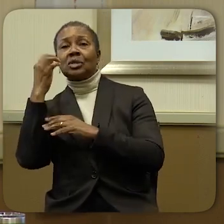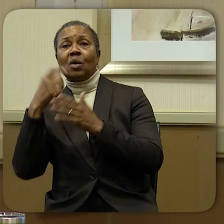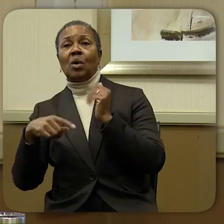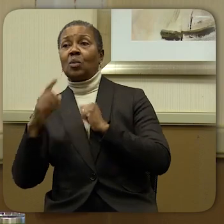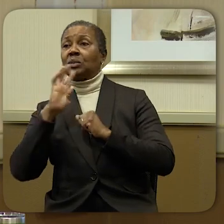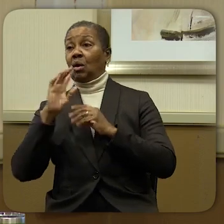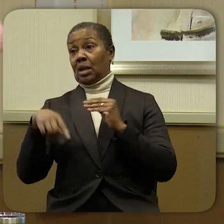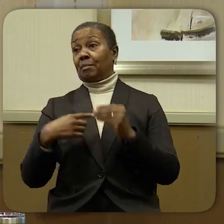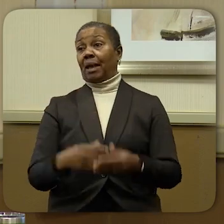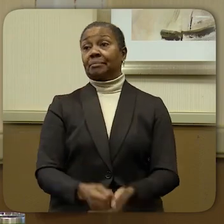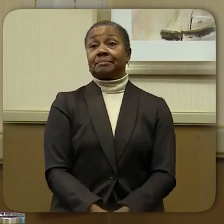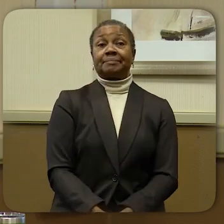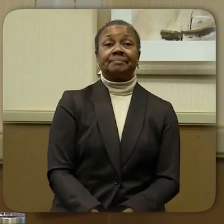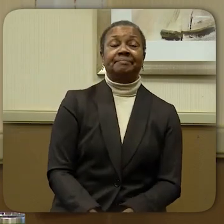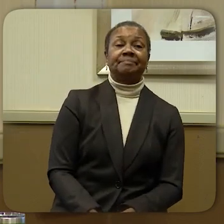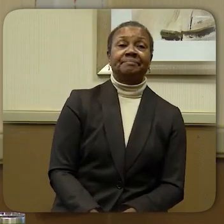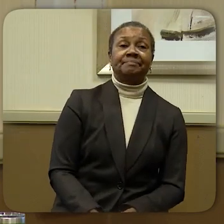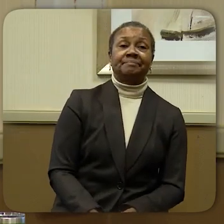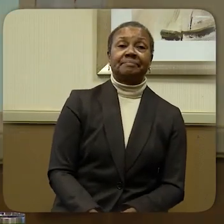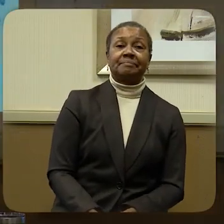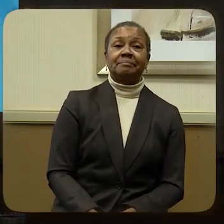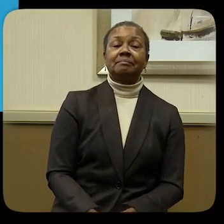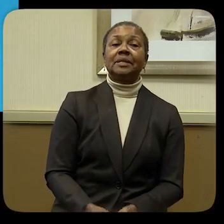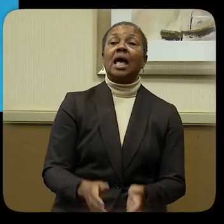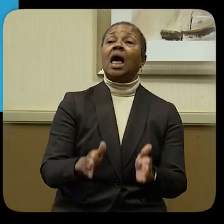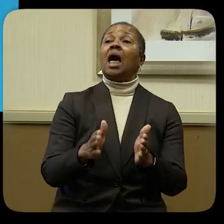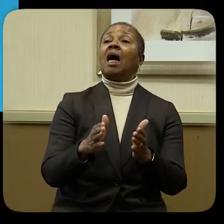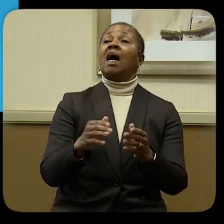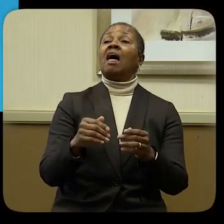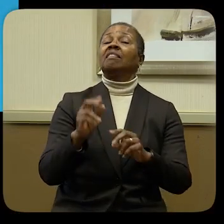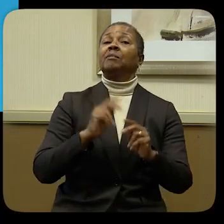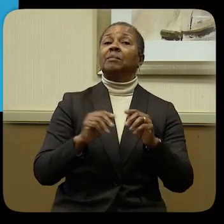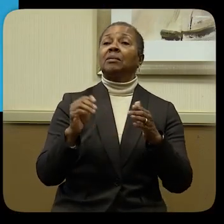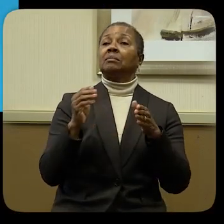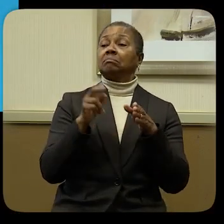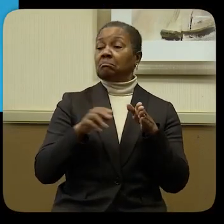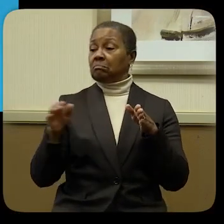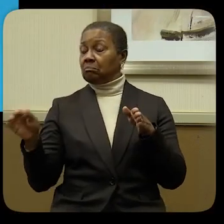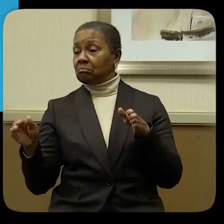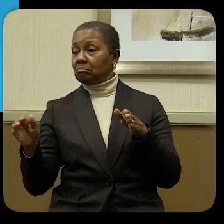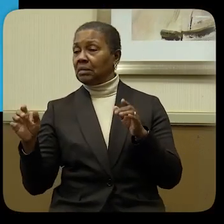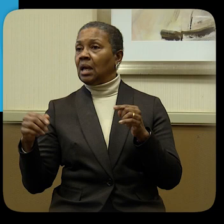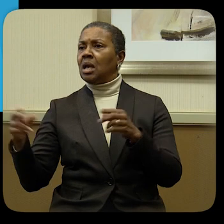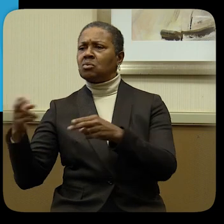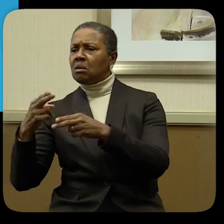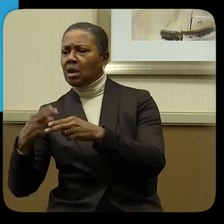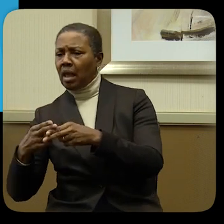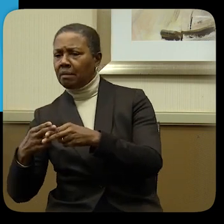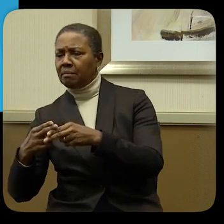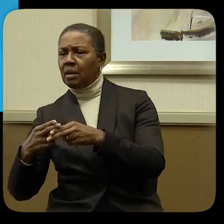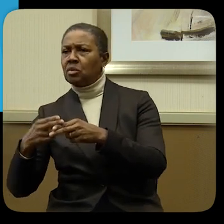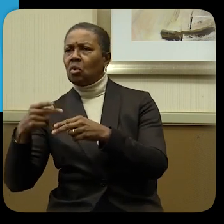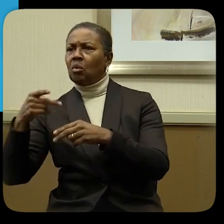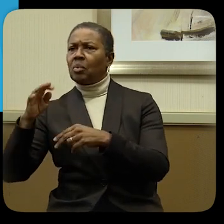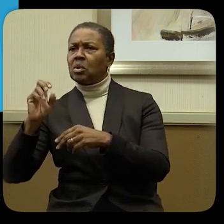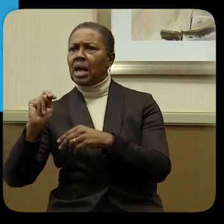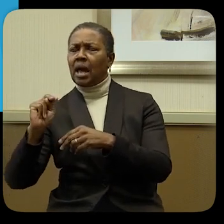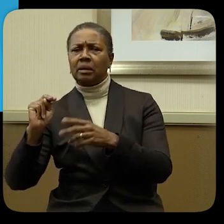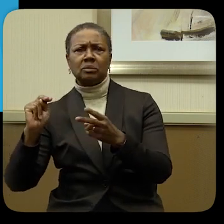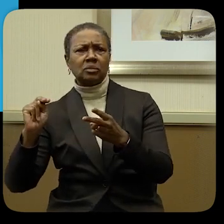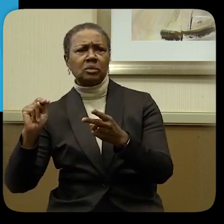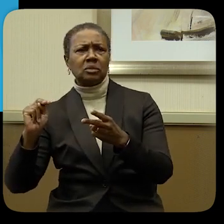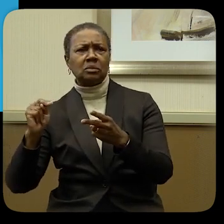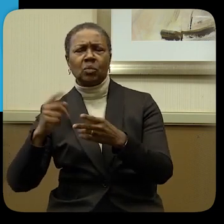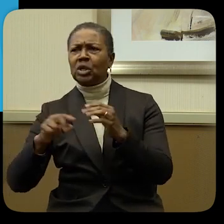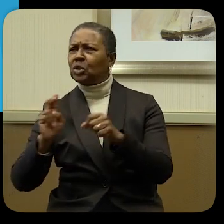what we're talking about. So turn to the folks next to you and answer these questions. What's your name? What pronouns do you use? And so